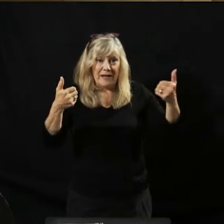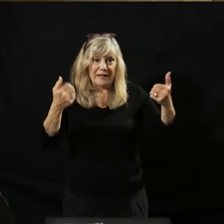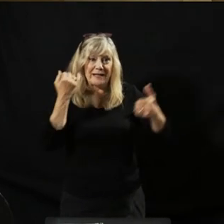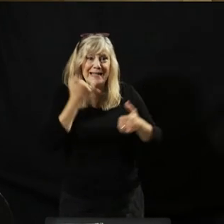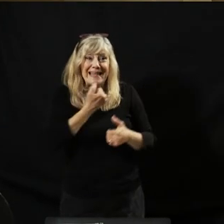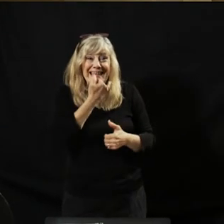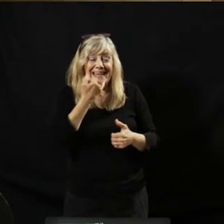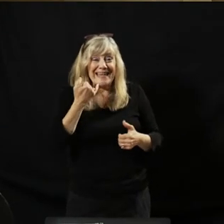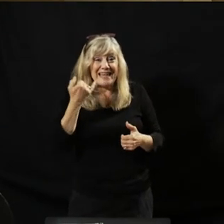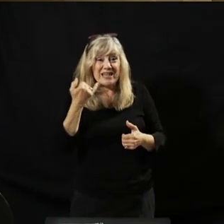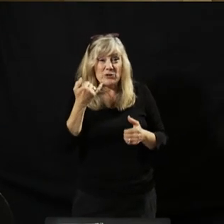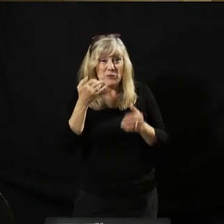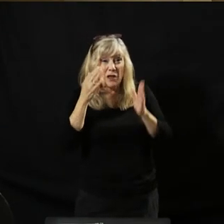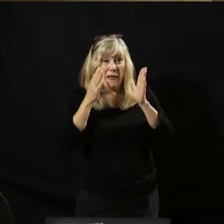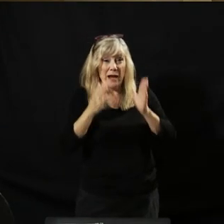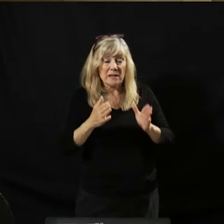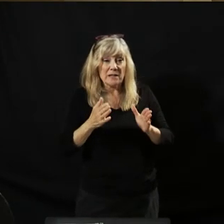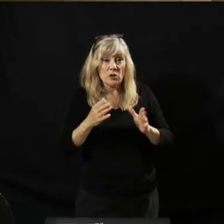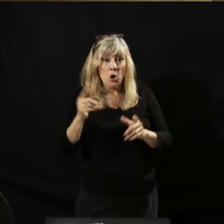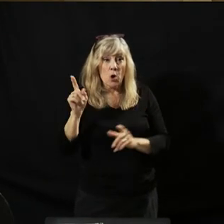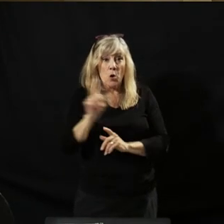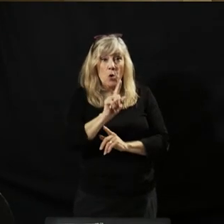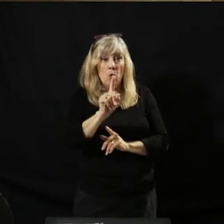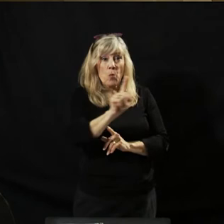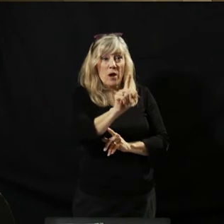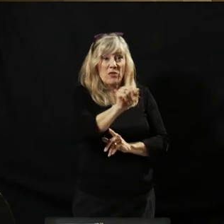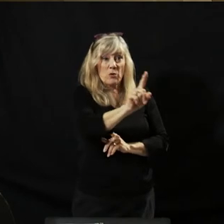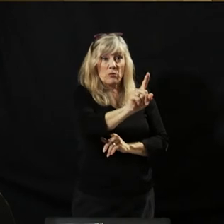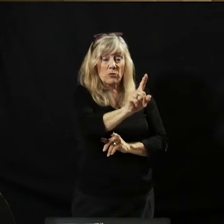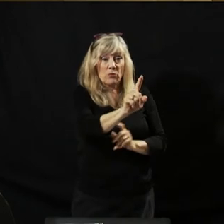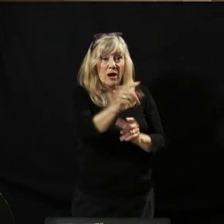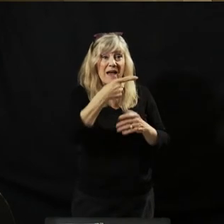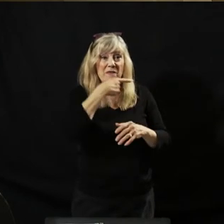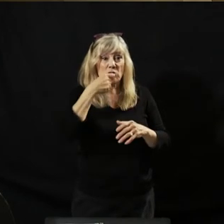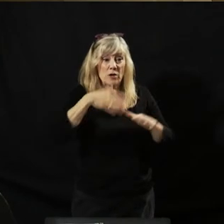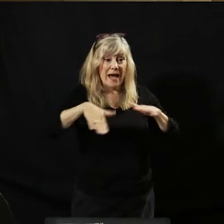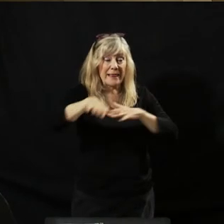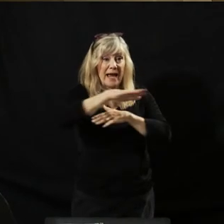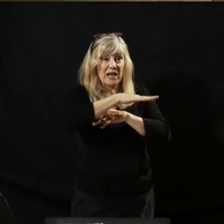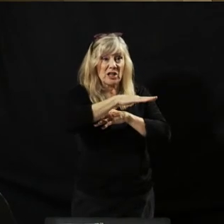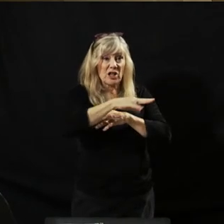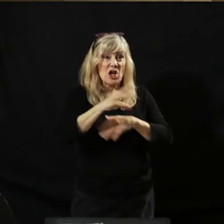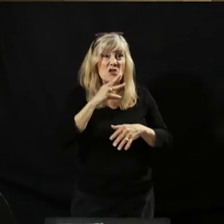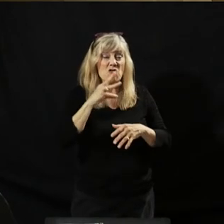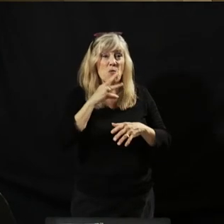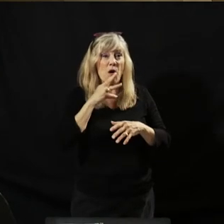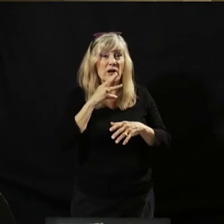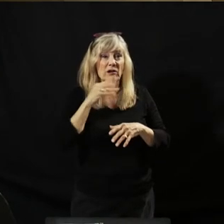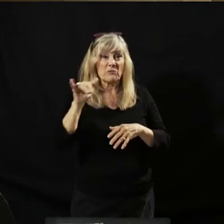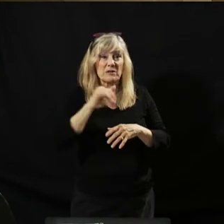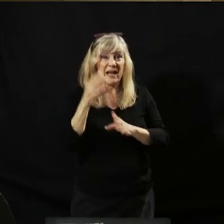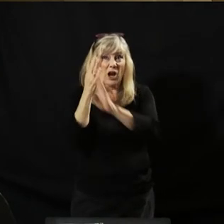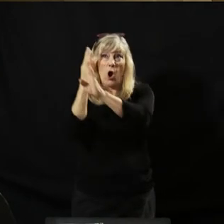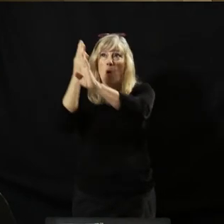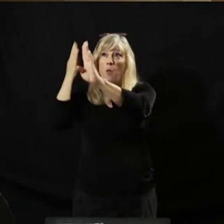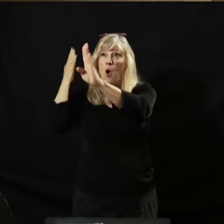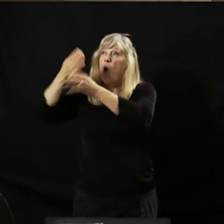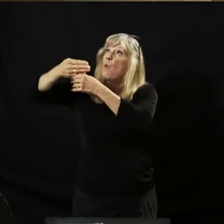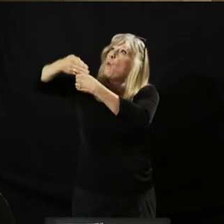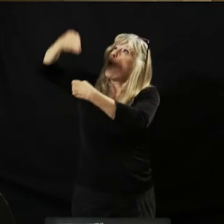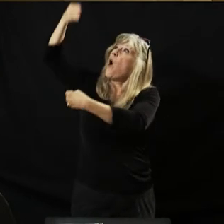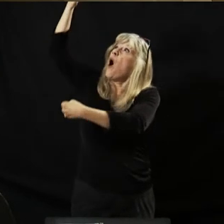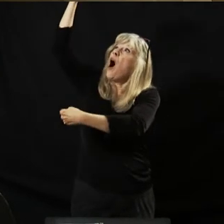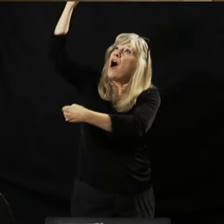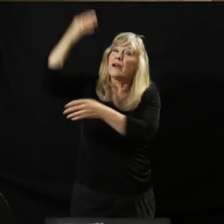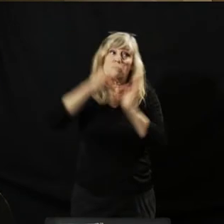Israelites marched into the midst of the sea on dry land, with the water like a wall to their right and to their